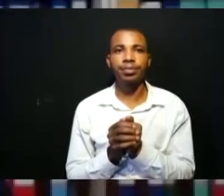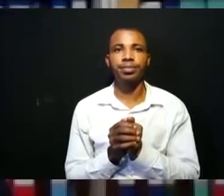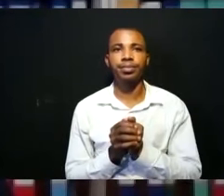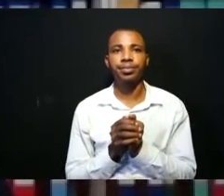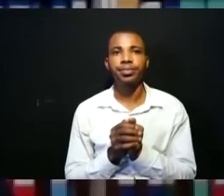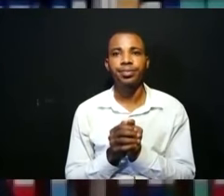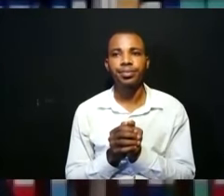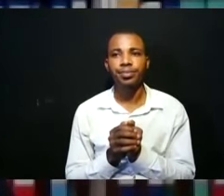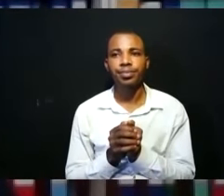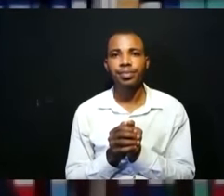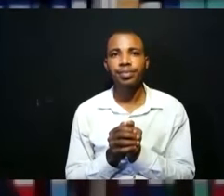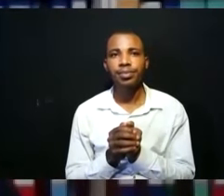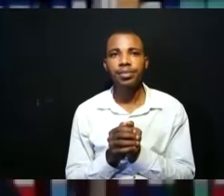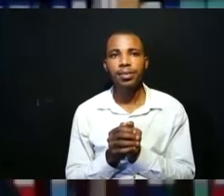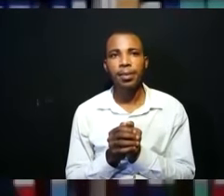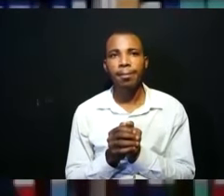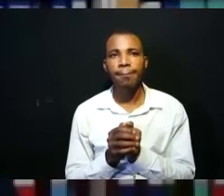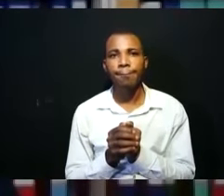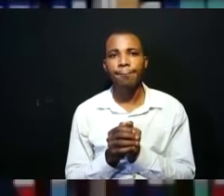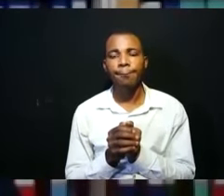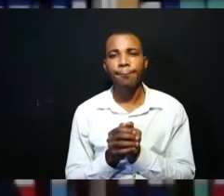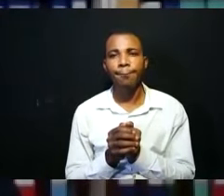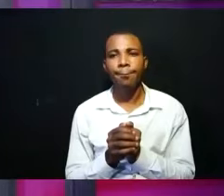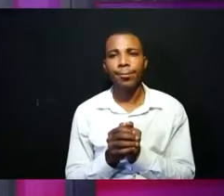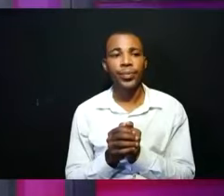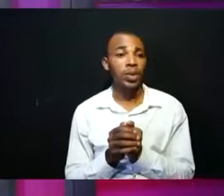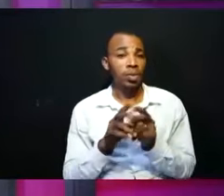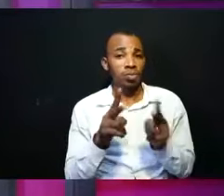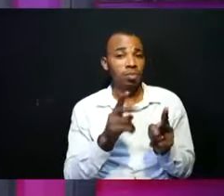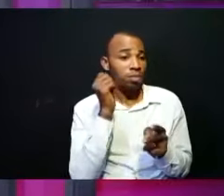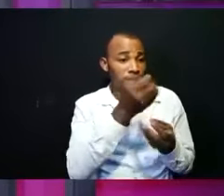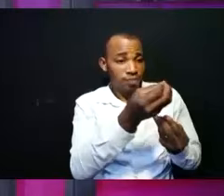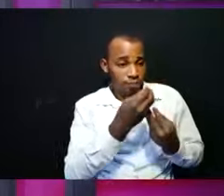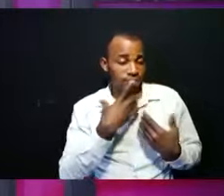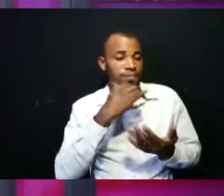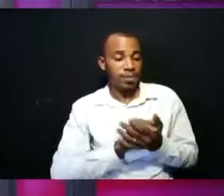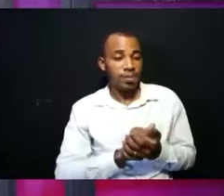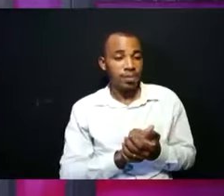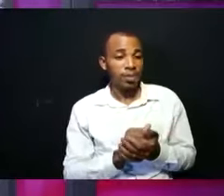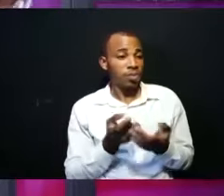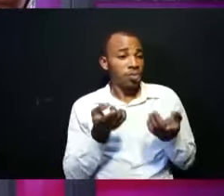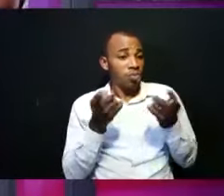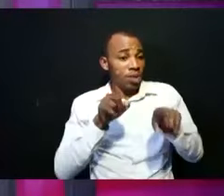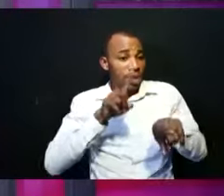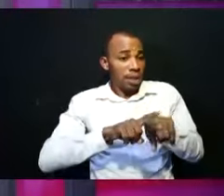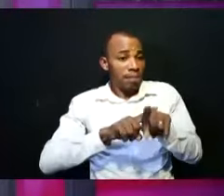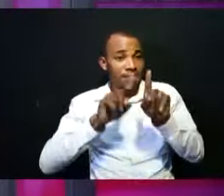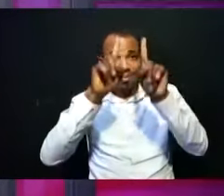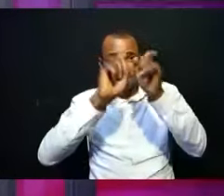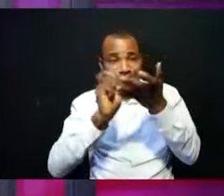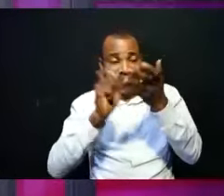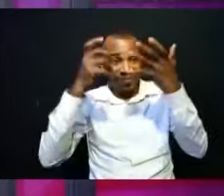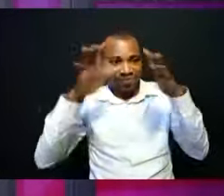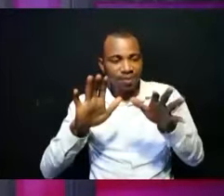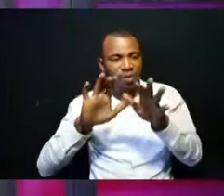na no wa sina dwini pise onni nkuku ba kokura ewom. Now she said at the end of the day there were about